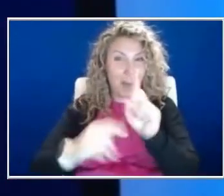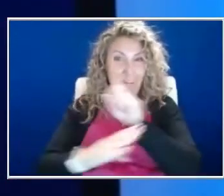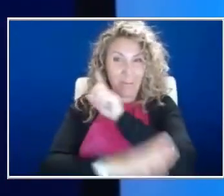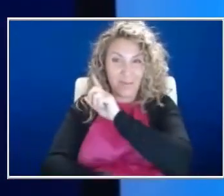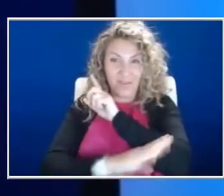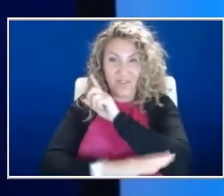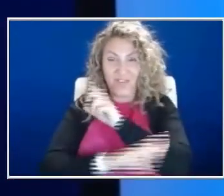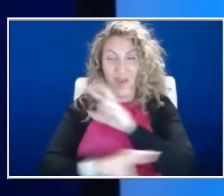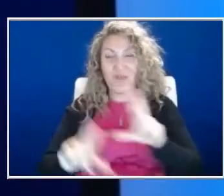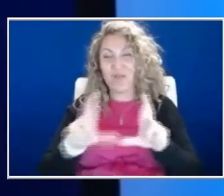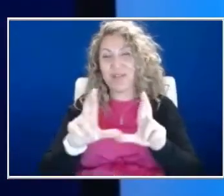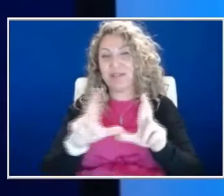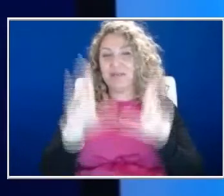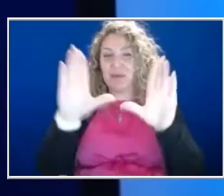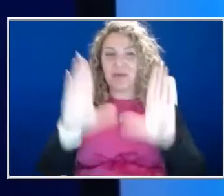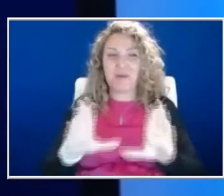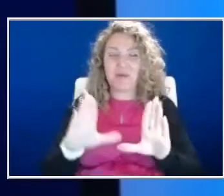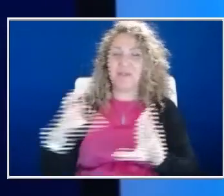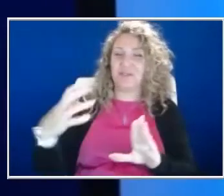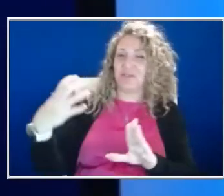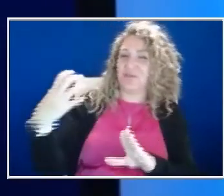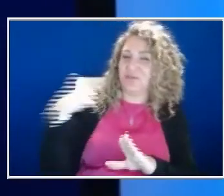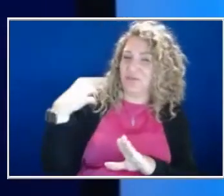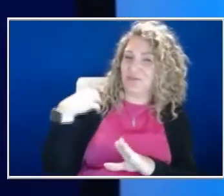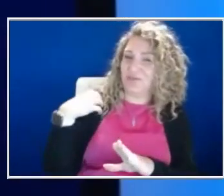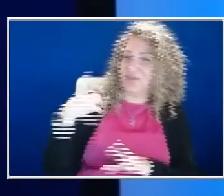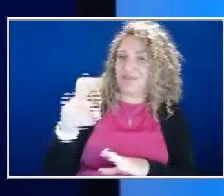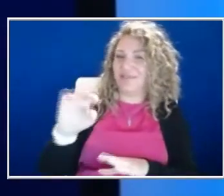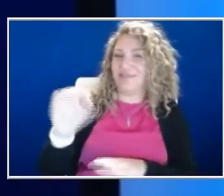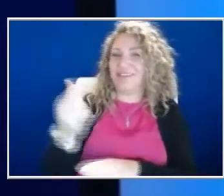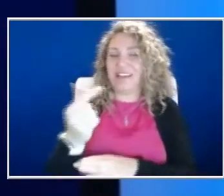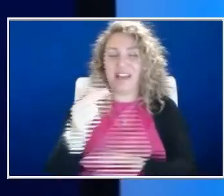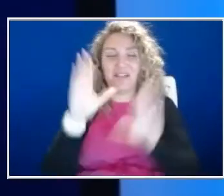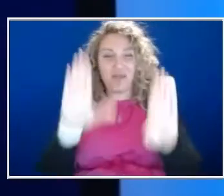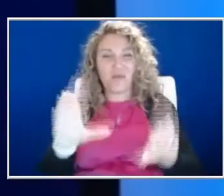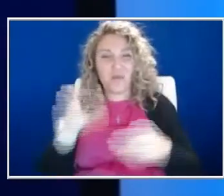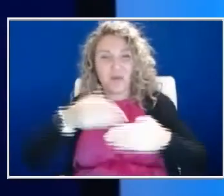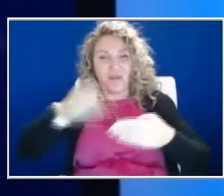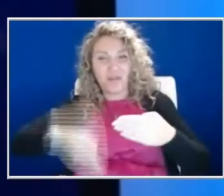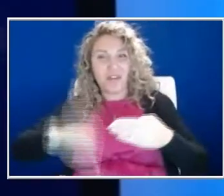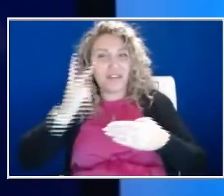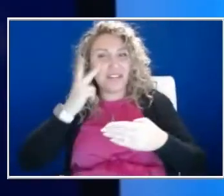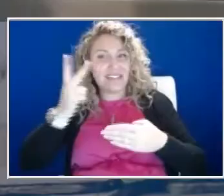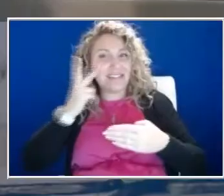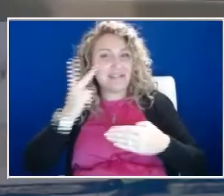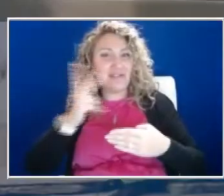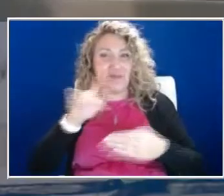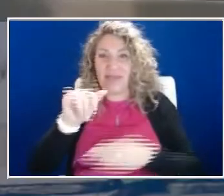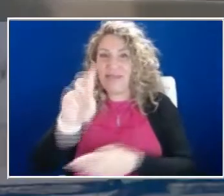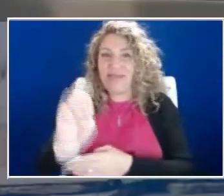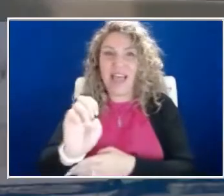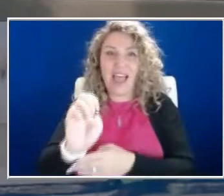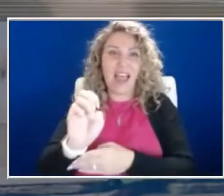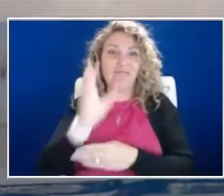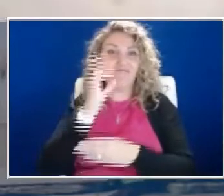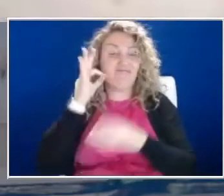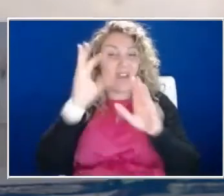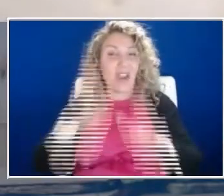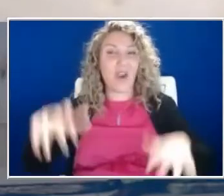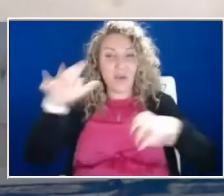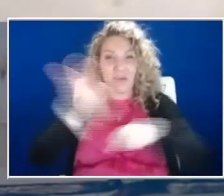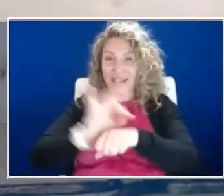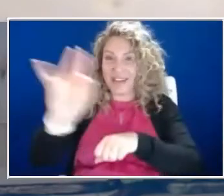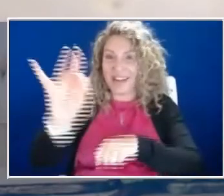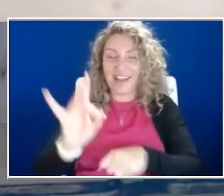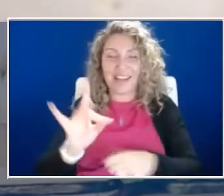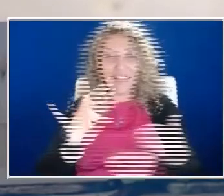from Chef Eric King. Everyone, have a great weekend, and we will see you live from Arrowhead Monday at 8. Hello, thank you for joining me. Today we're going to be